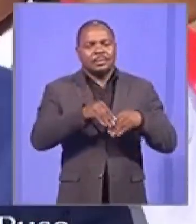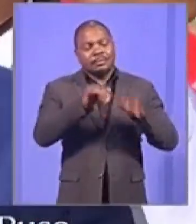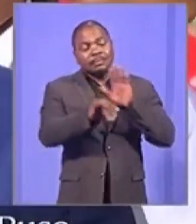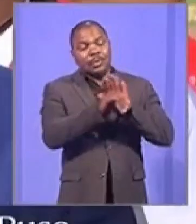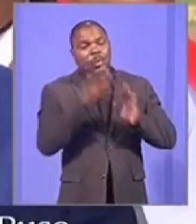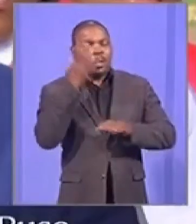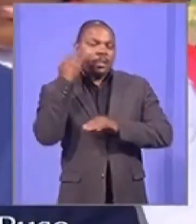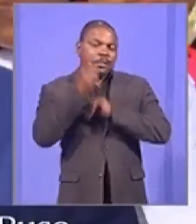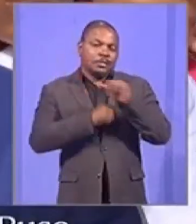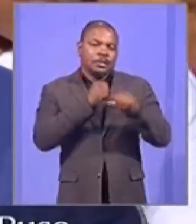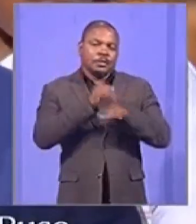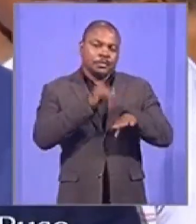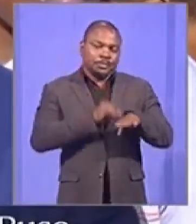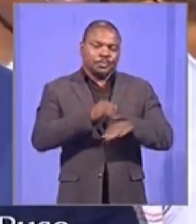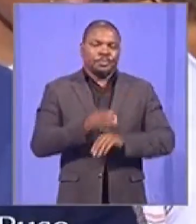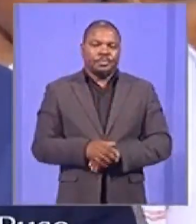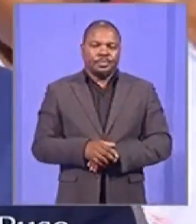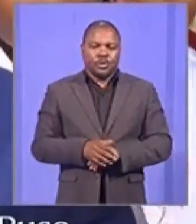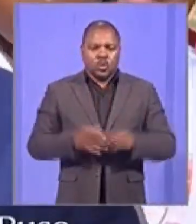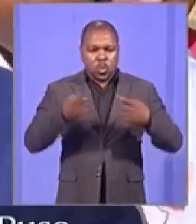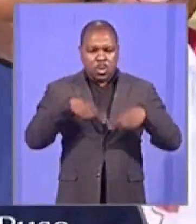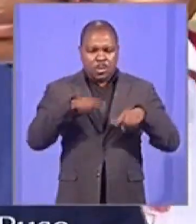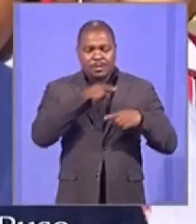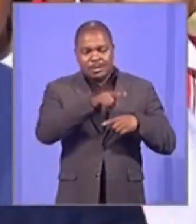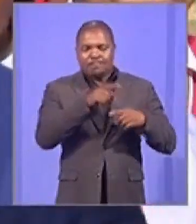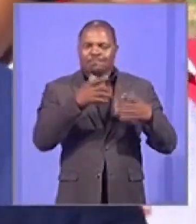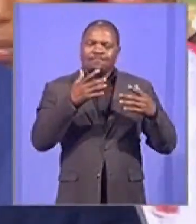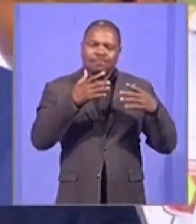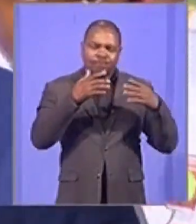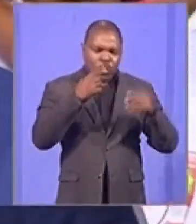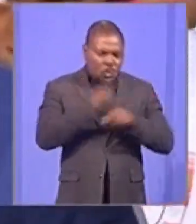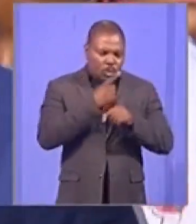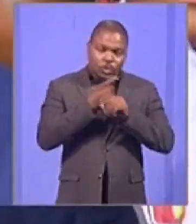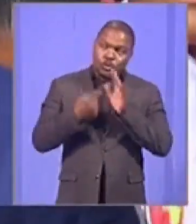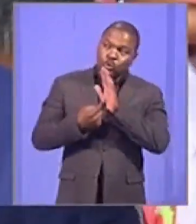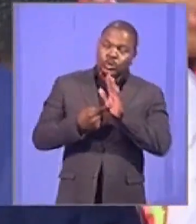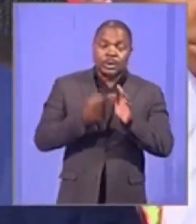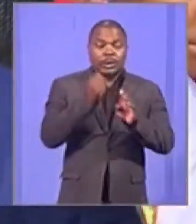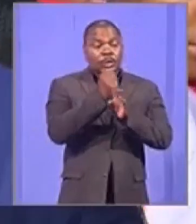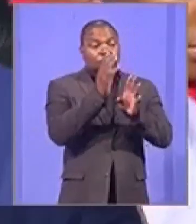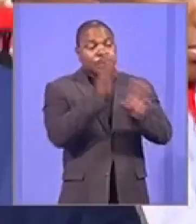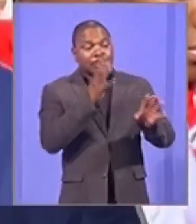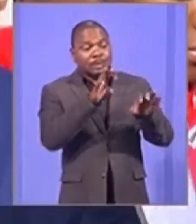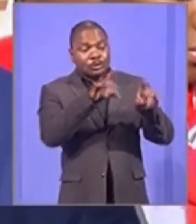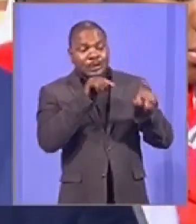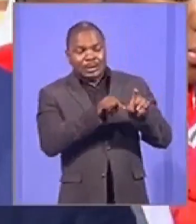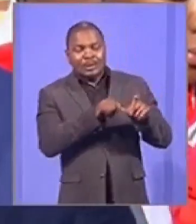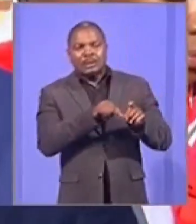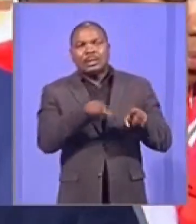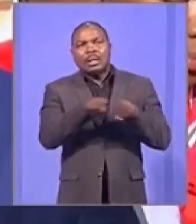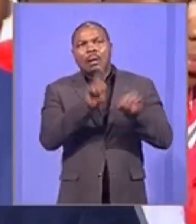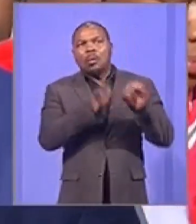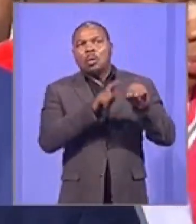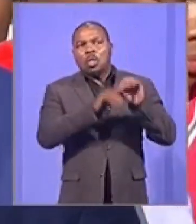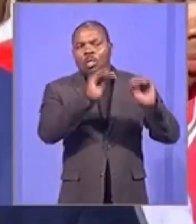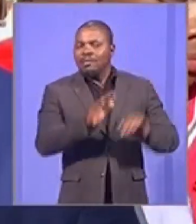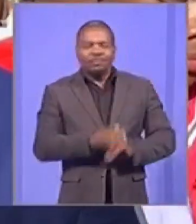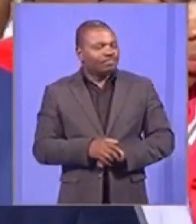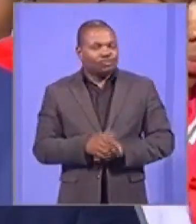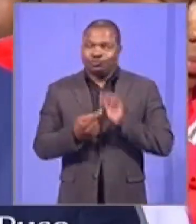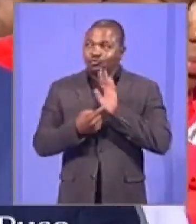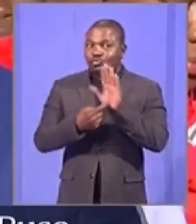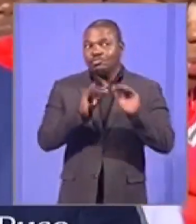o fetileng. We will continue to demystify that township education. It's not quality education.